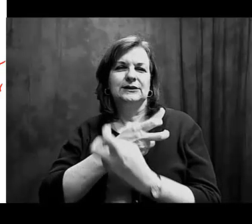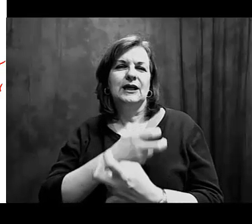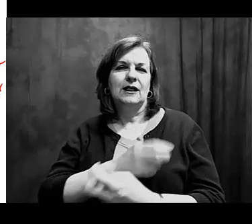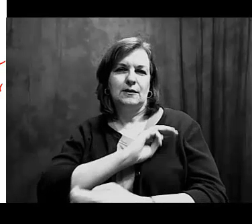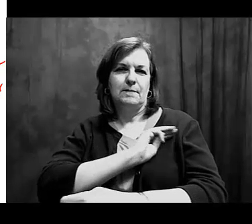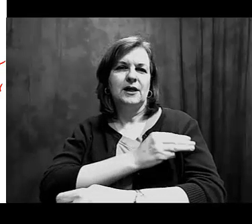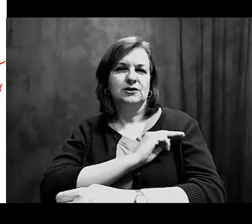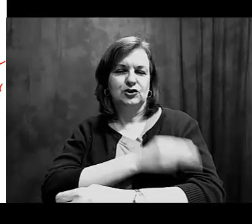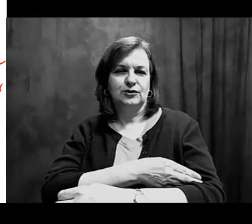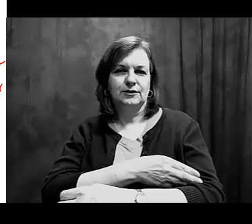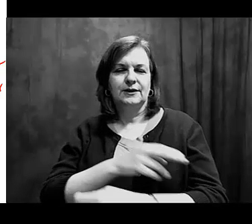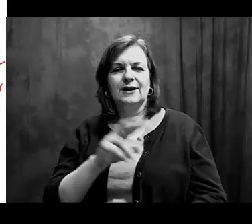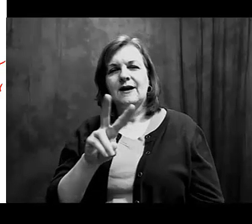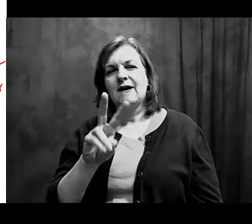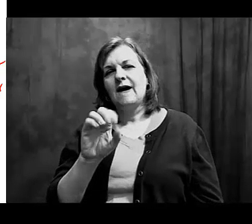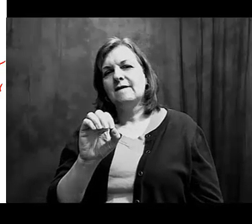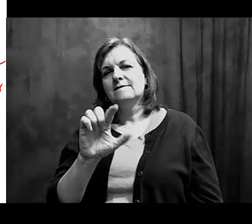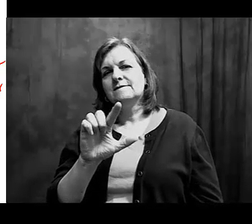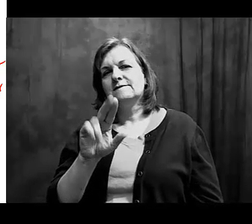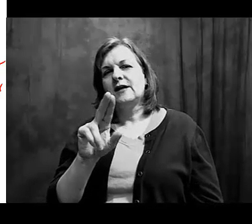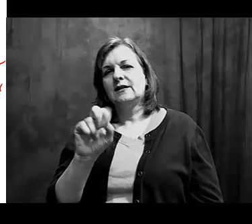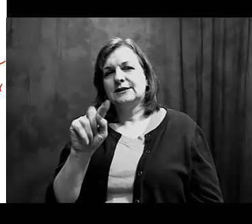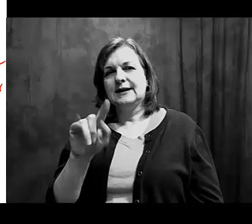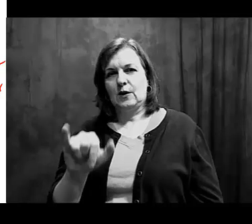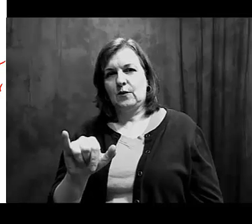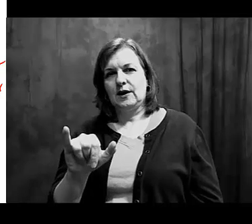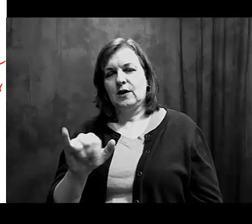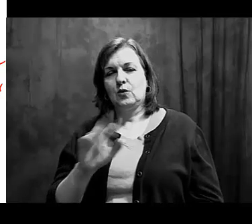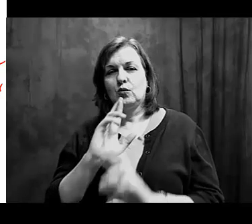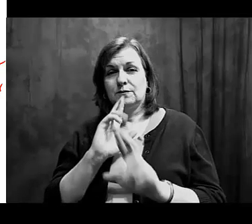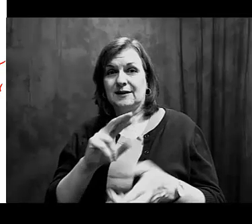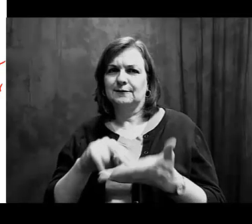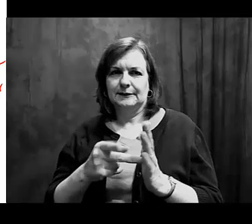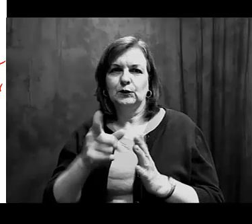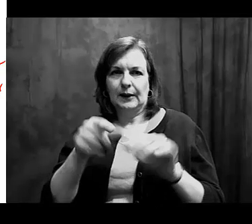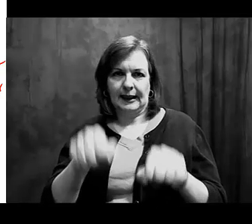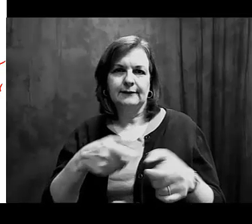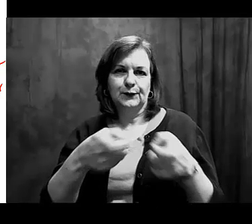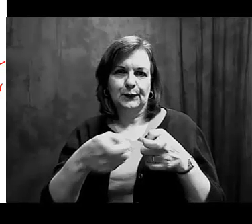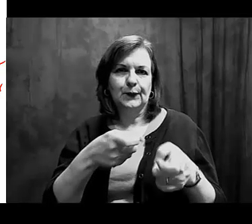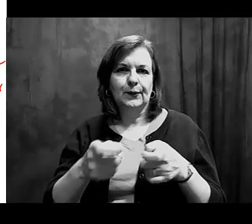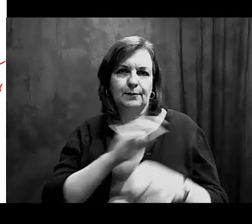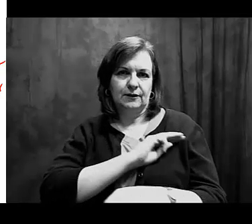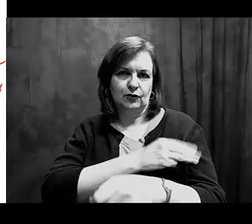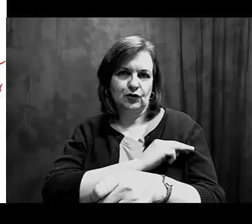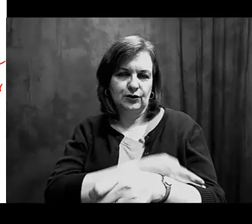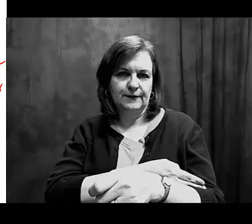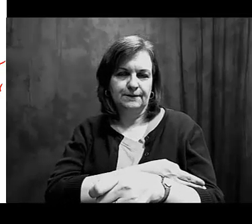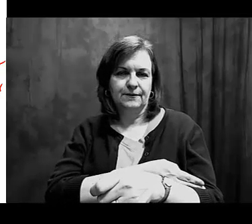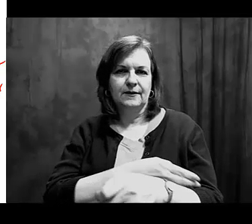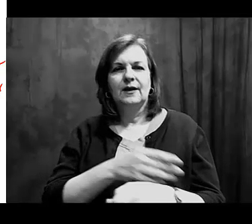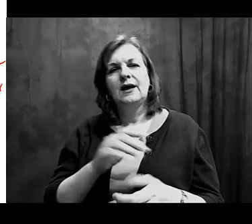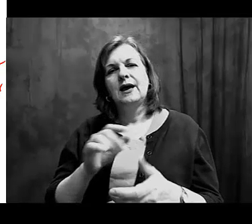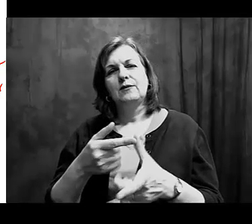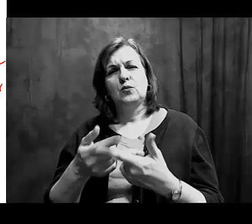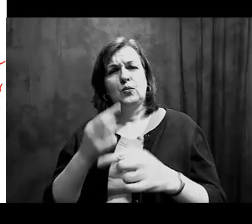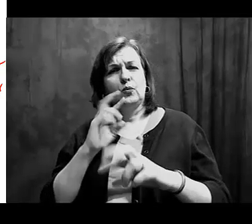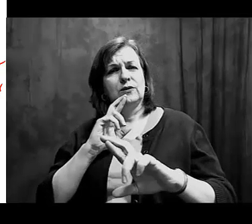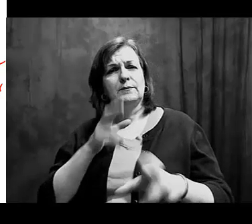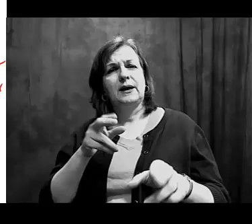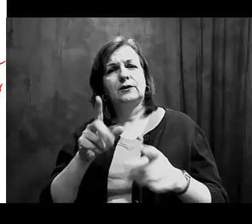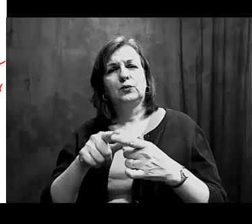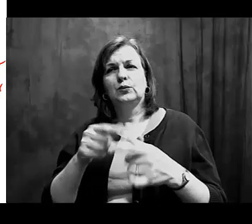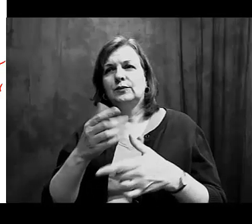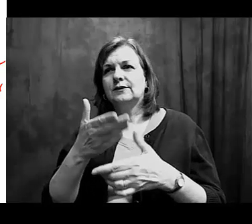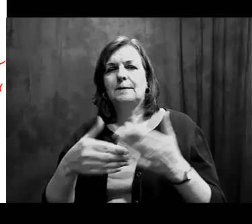we're bringing in all the sensory information into the back of your spinal cord and sending a response out the front. I don't care if you're wiggling your